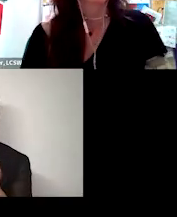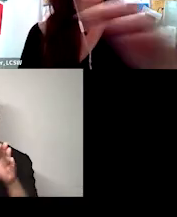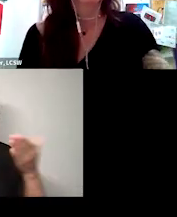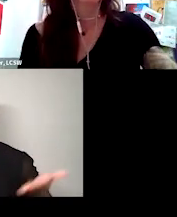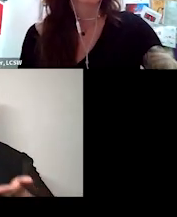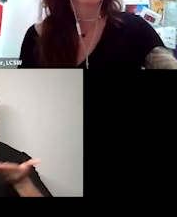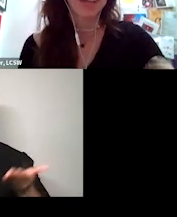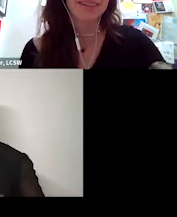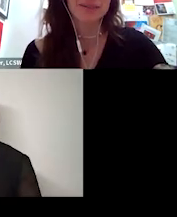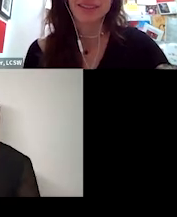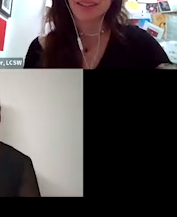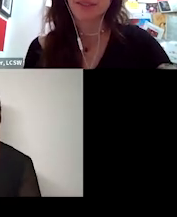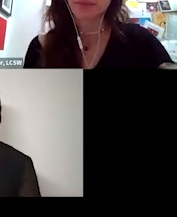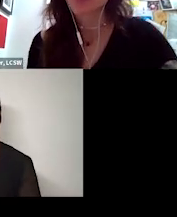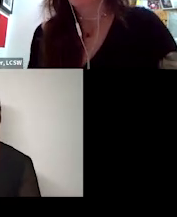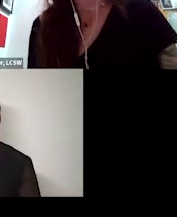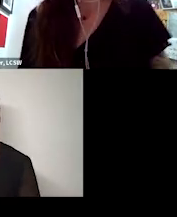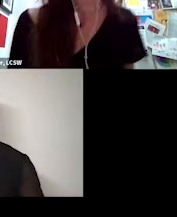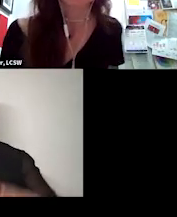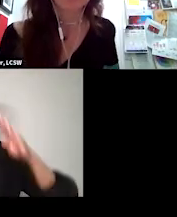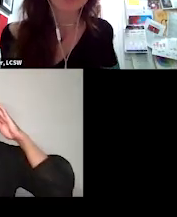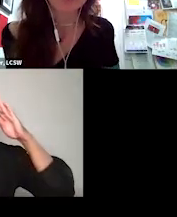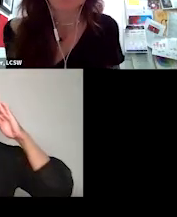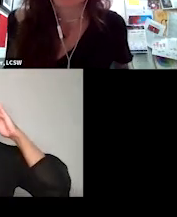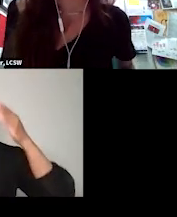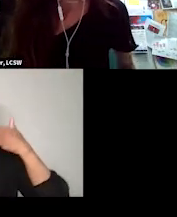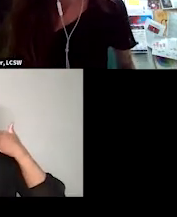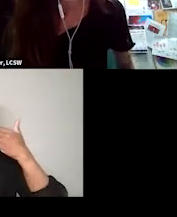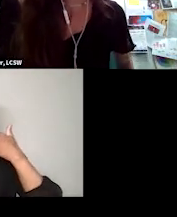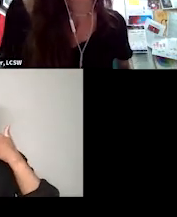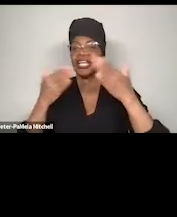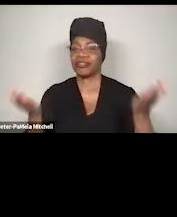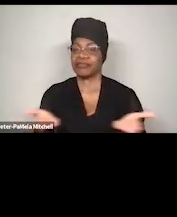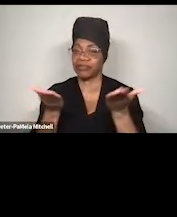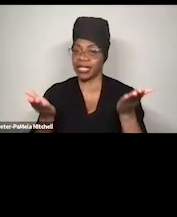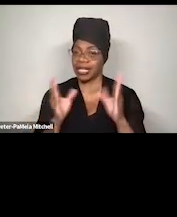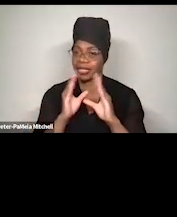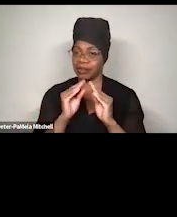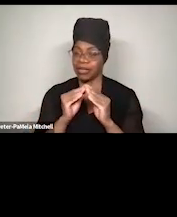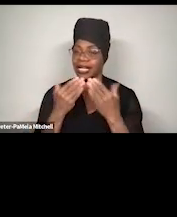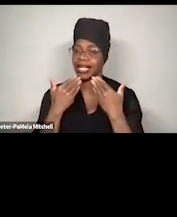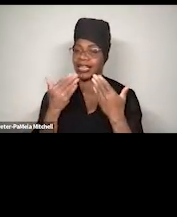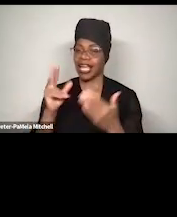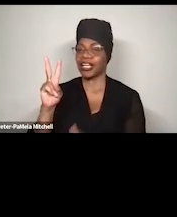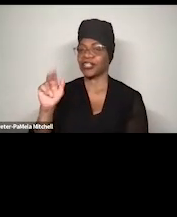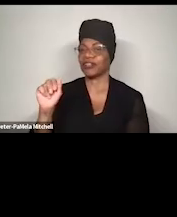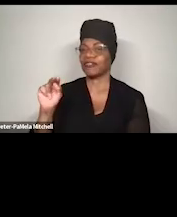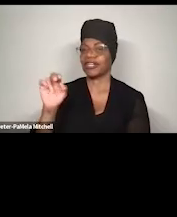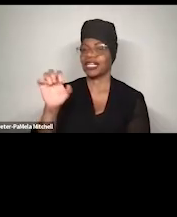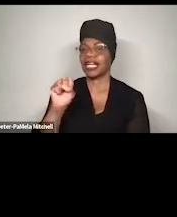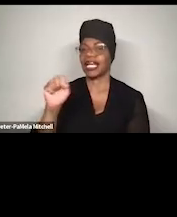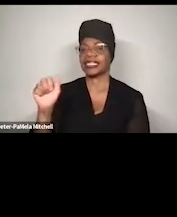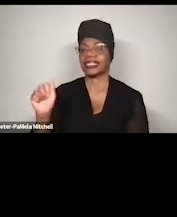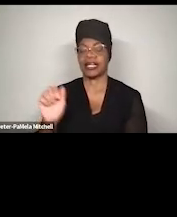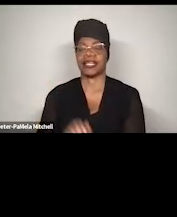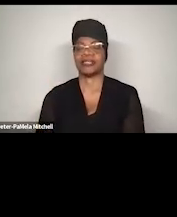Katie. Hi, everyone. Thank you so much for being here. Thank you, Vanessa. Okay, yeah, we can get into this.